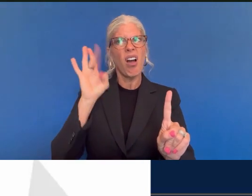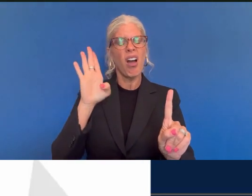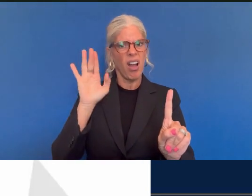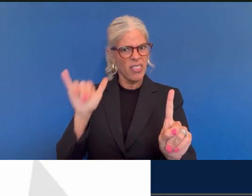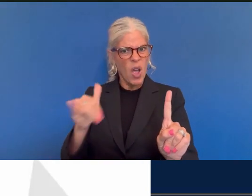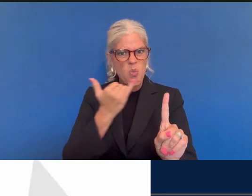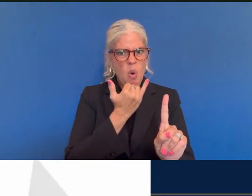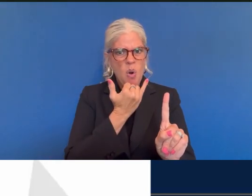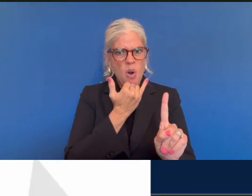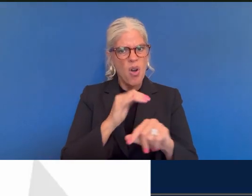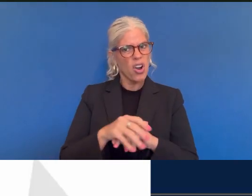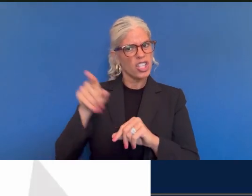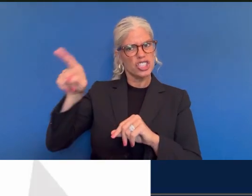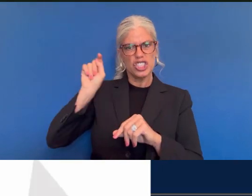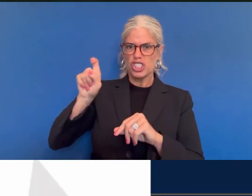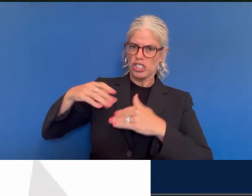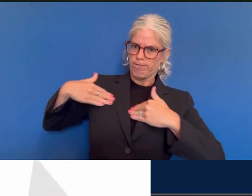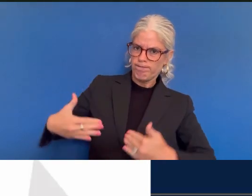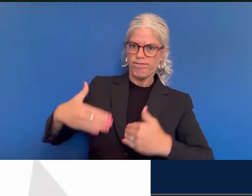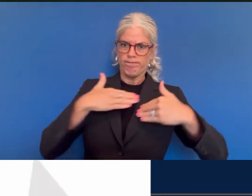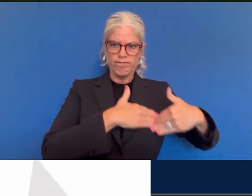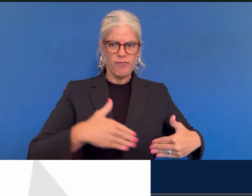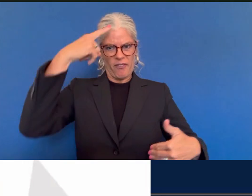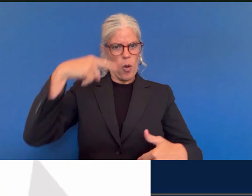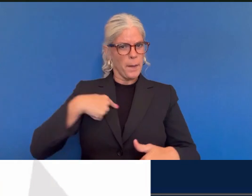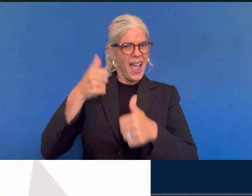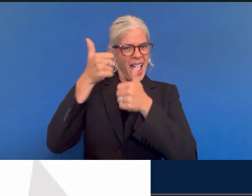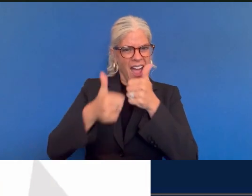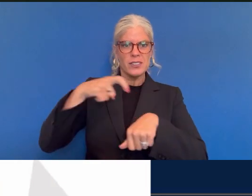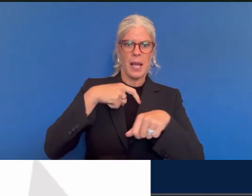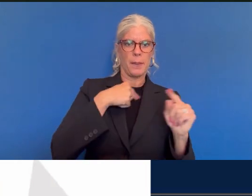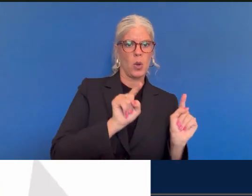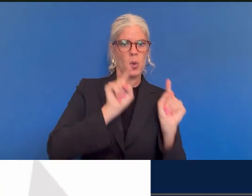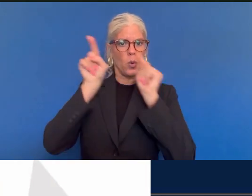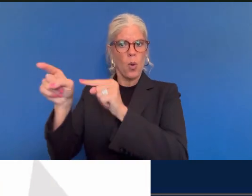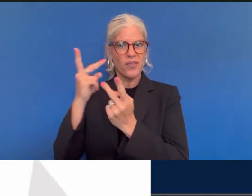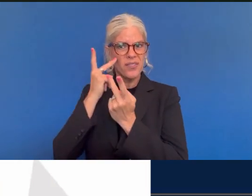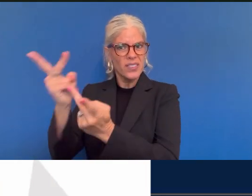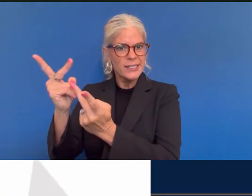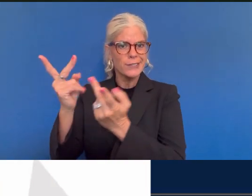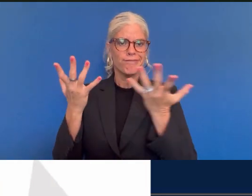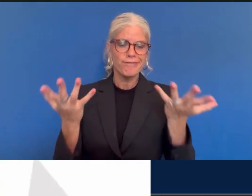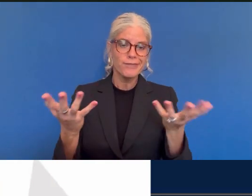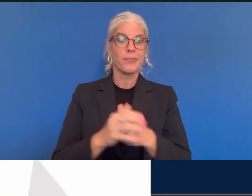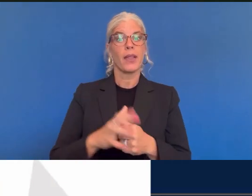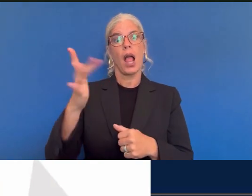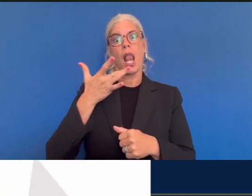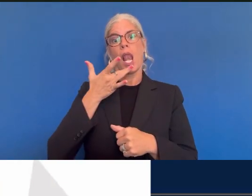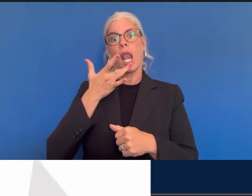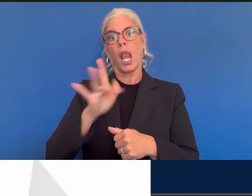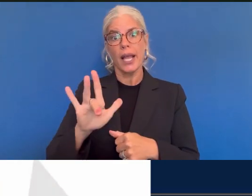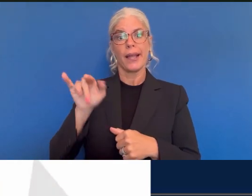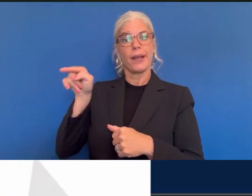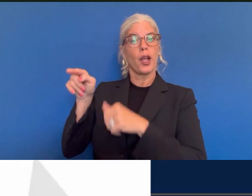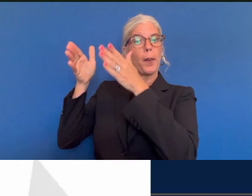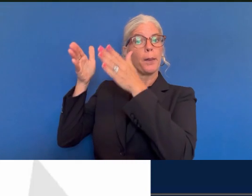one when I was there. And in retrospect, all of that is totally wrong. You should have been doing it for